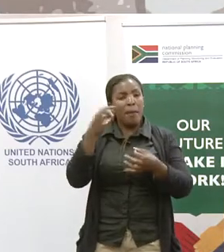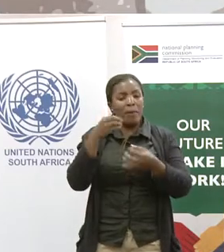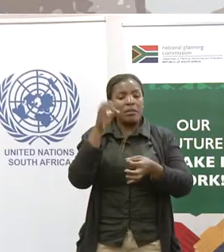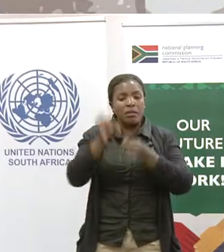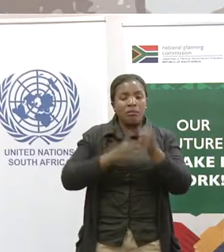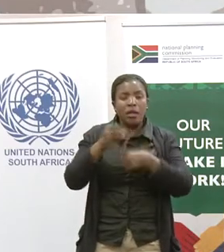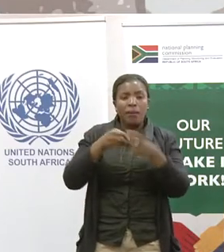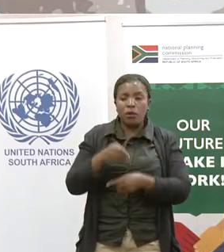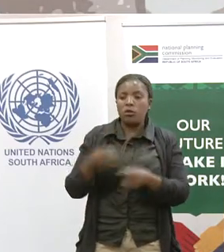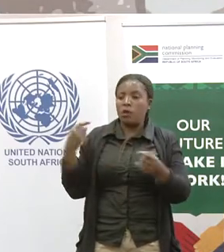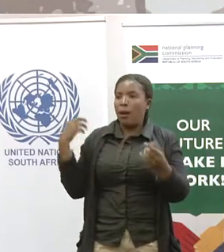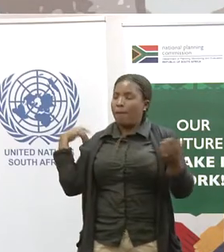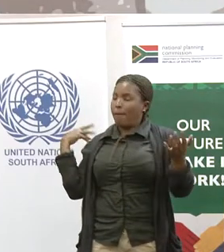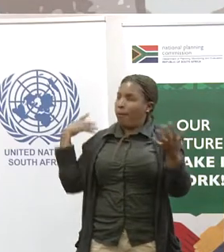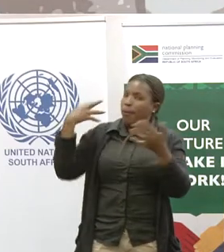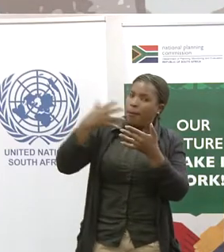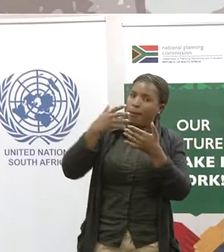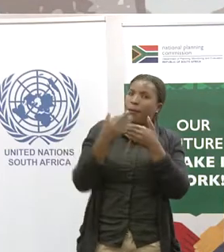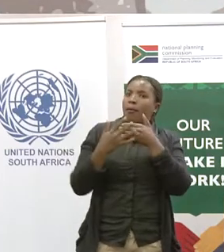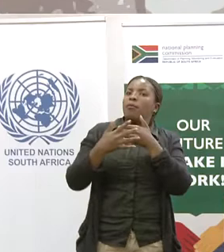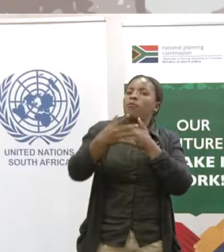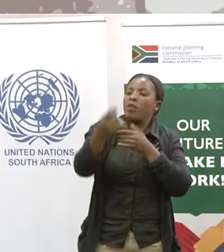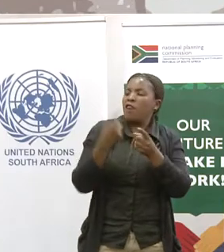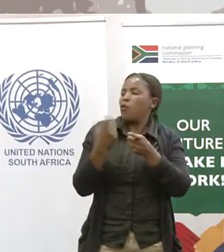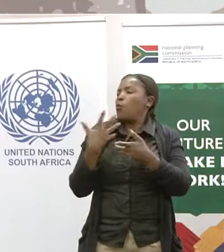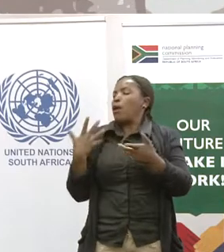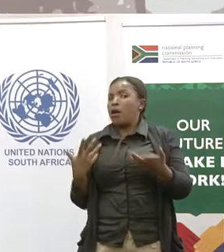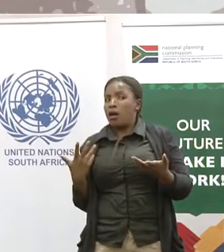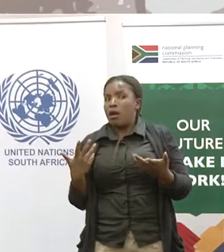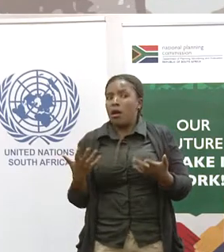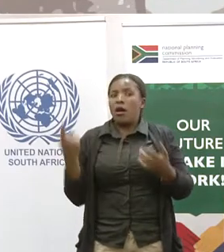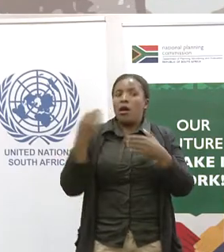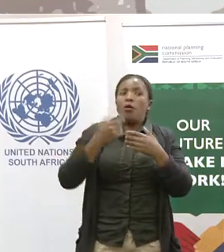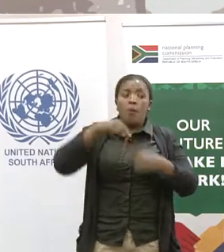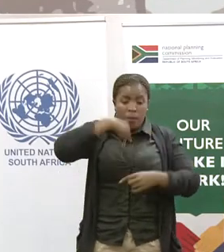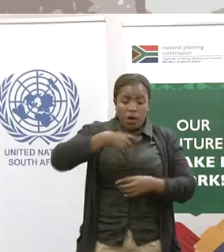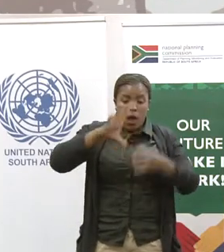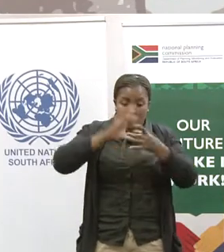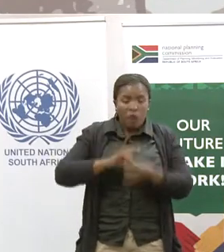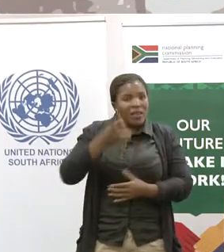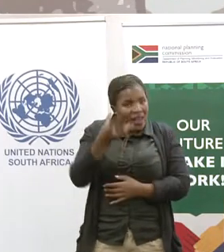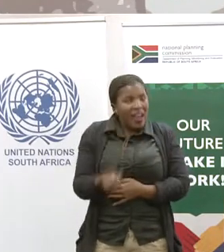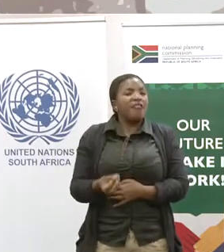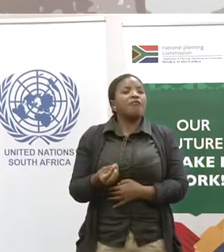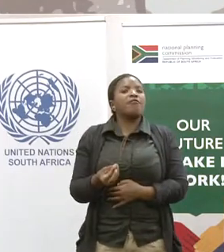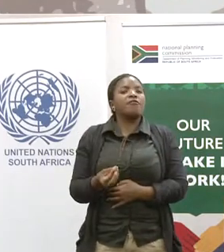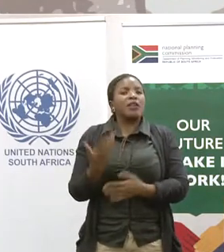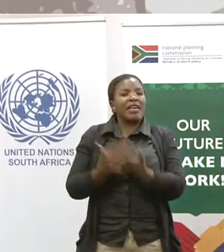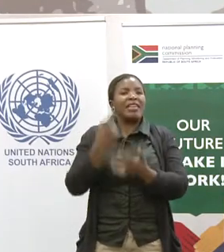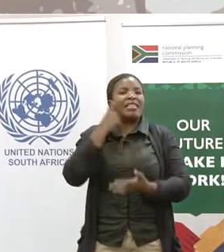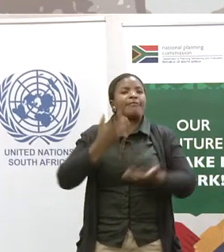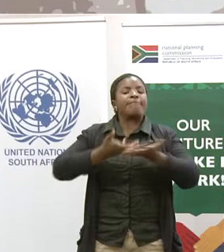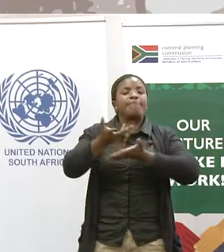going. And having that in the house makes it easy. So when you start the